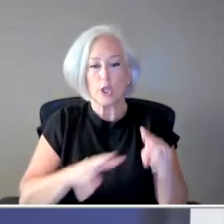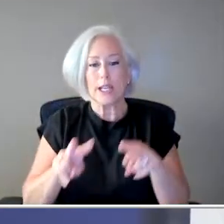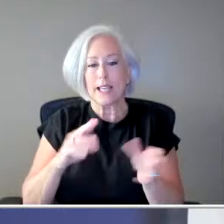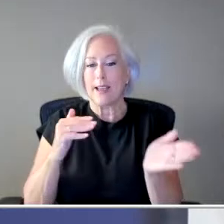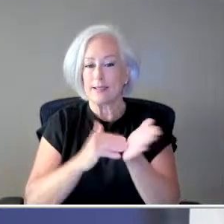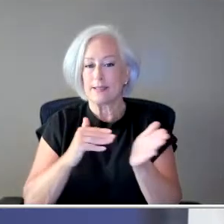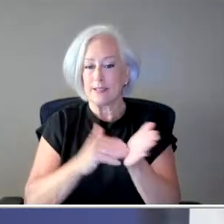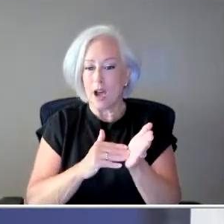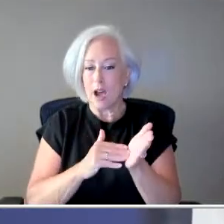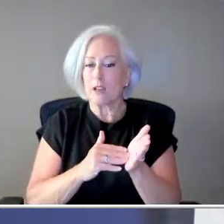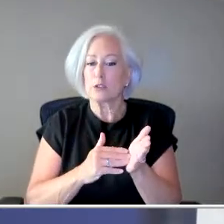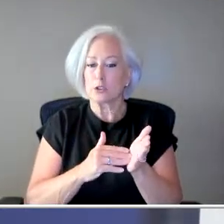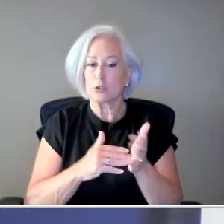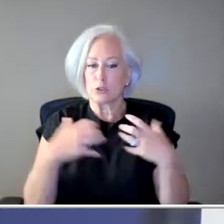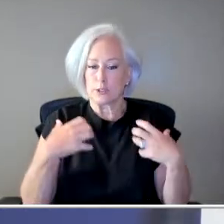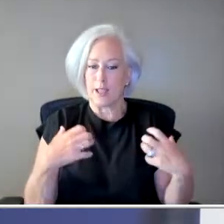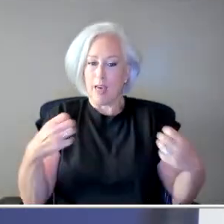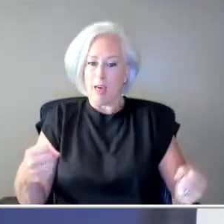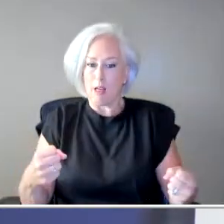is, really welcome.